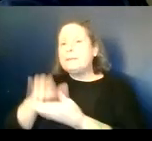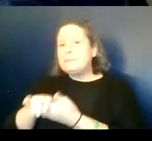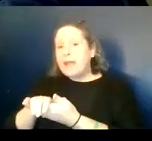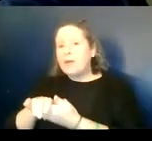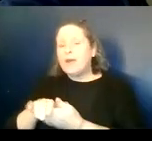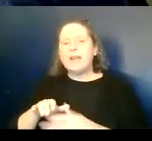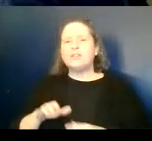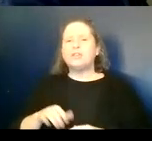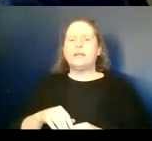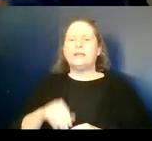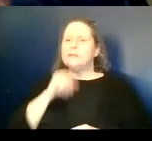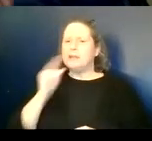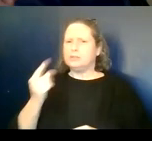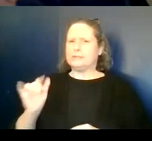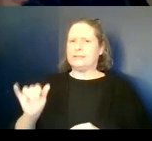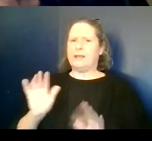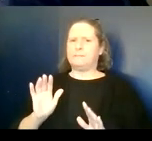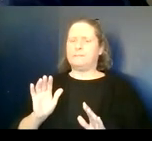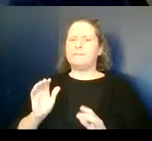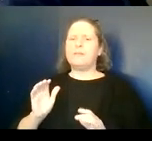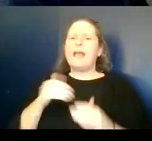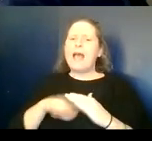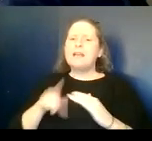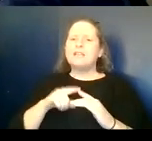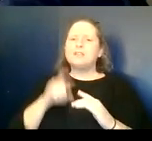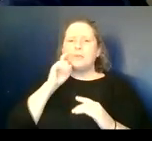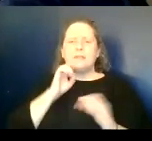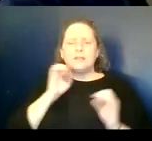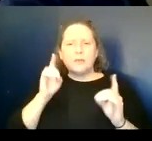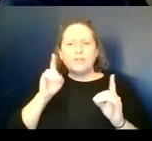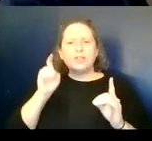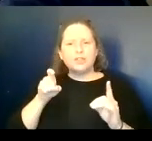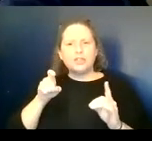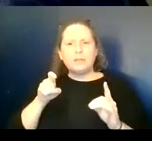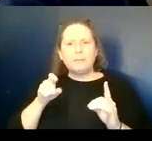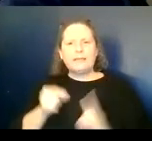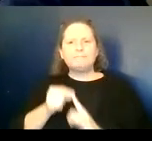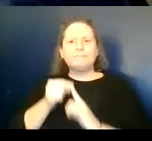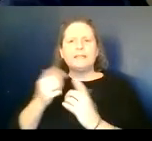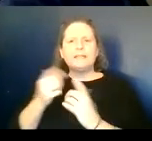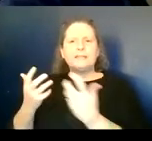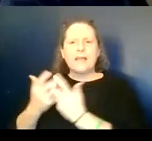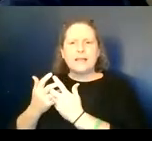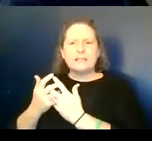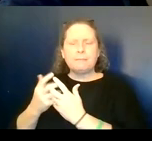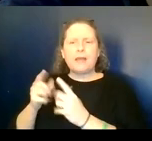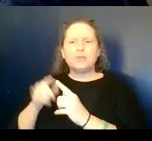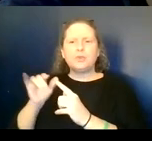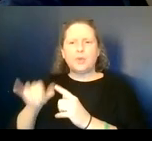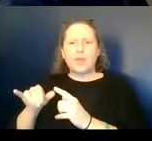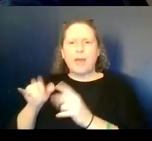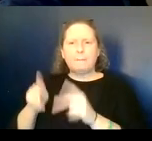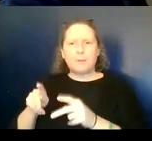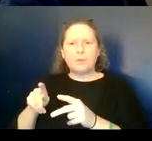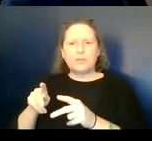should be customized and beneficial to the person asking for the